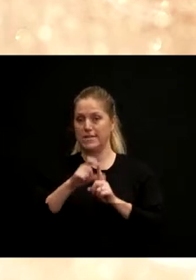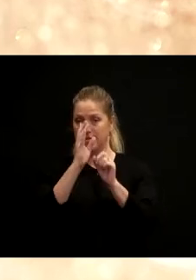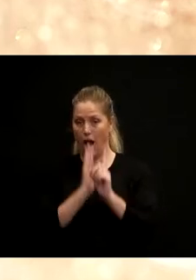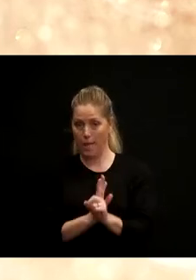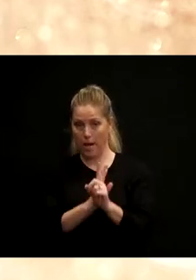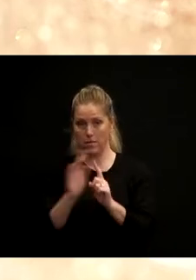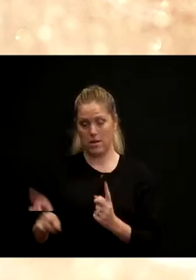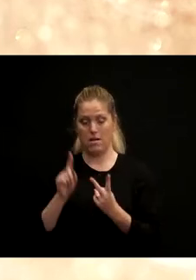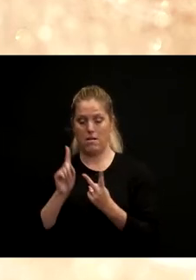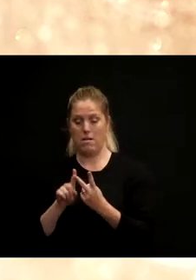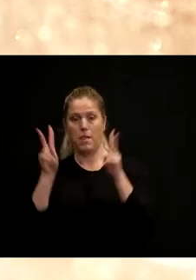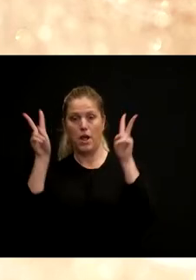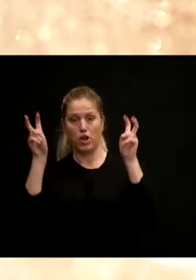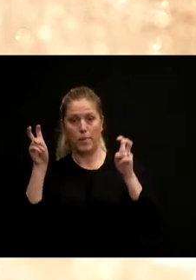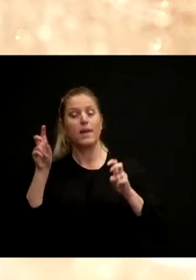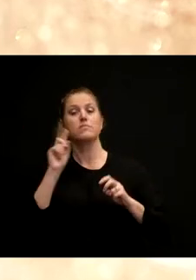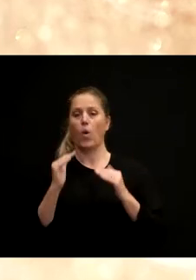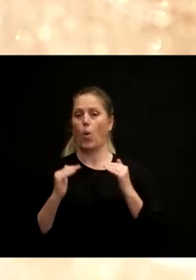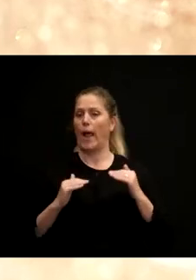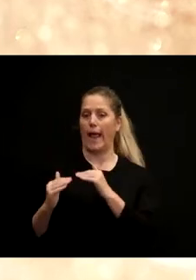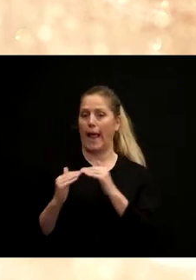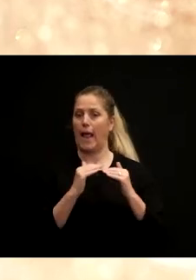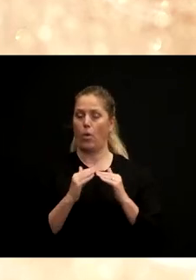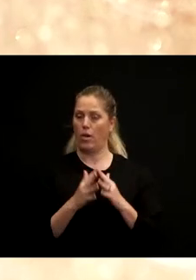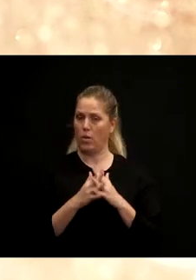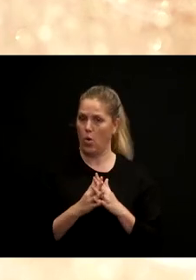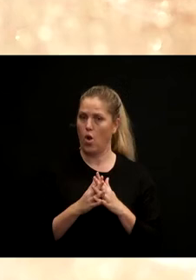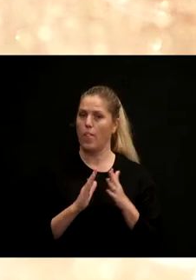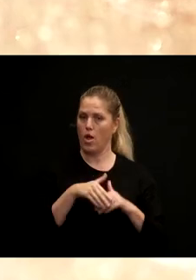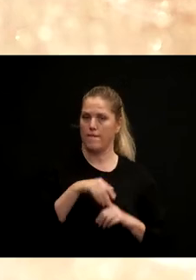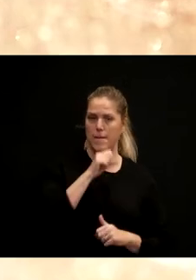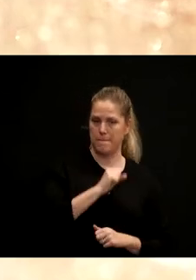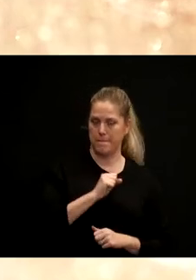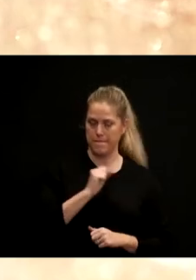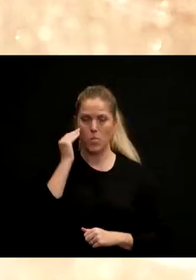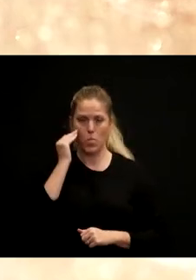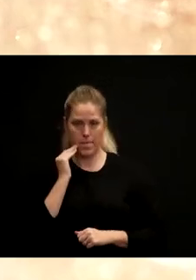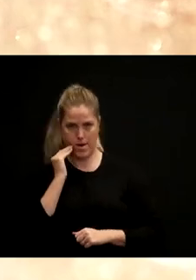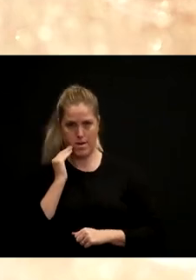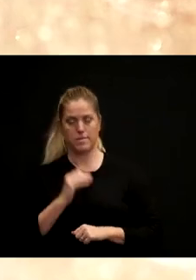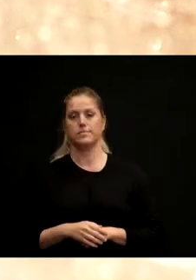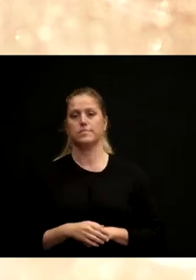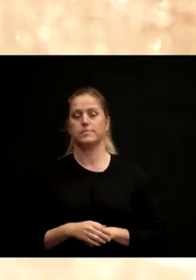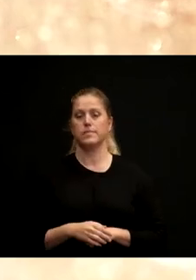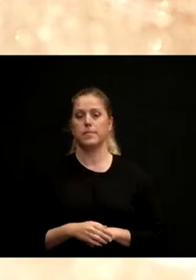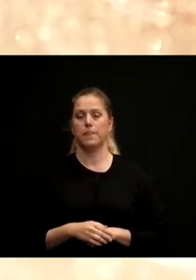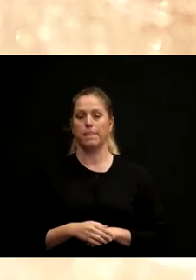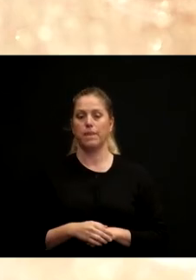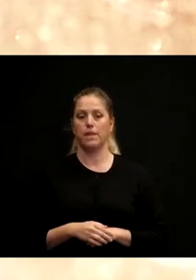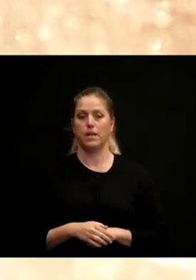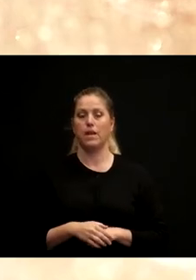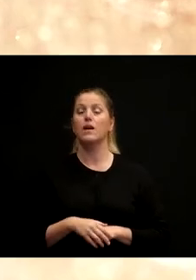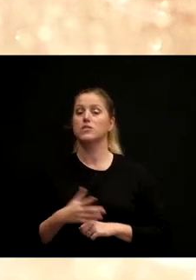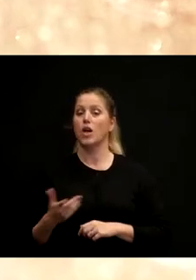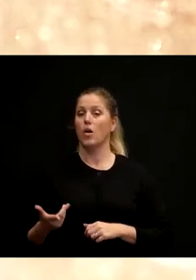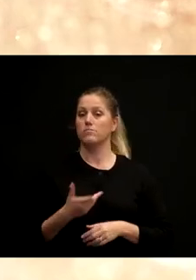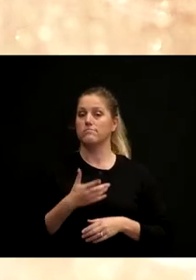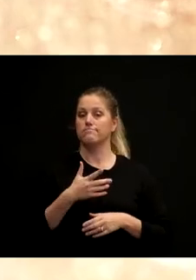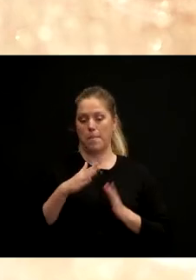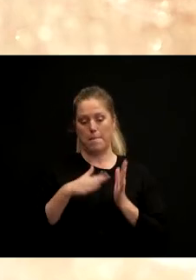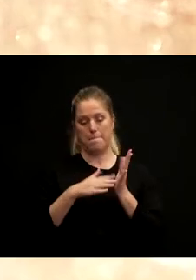and Men. This deliberative vote will now take place. The motions are motion